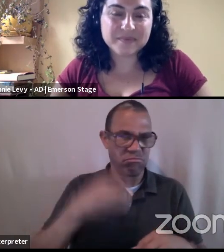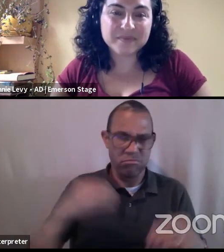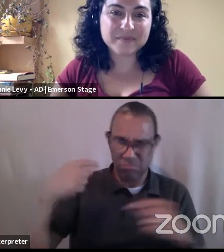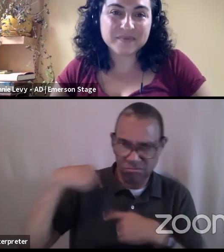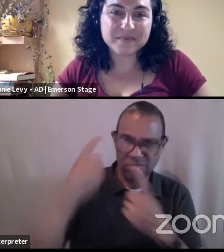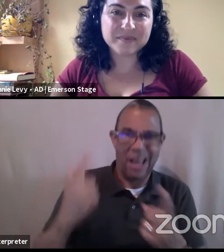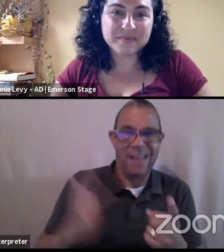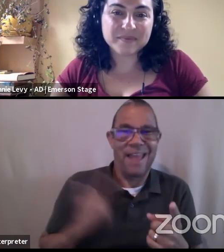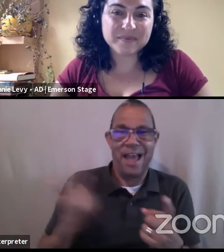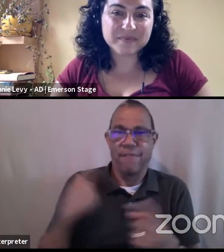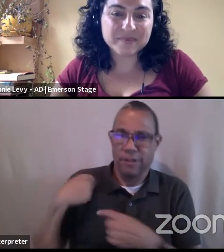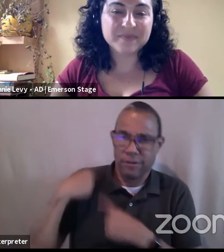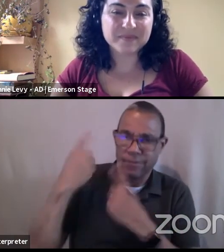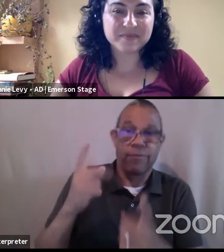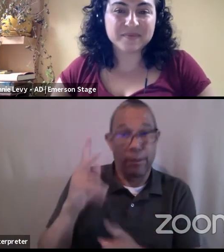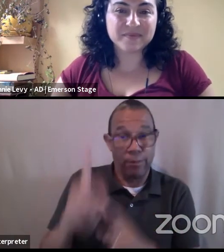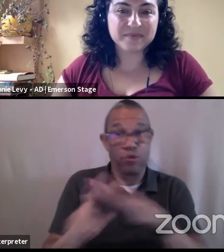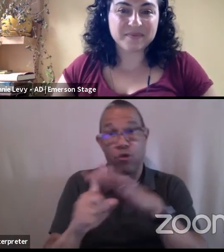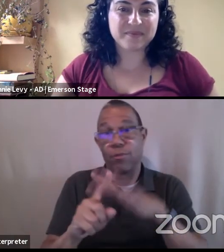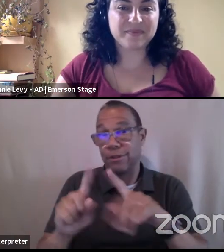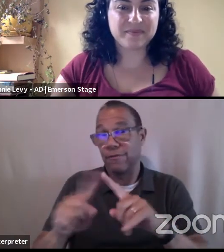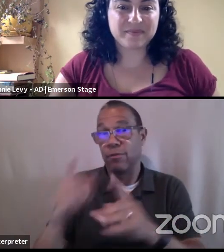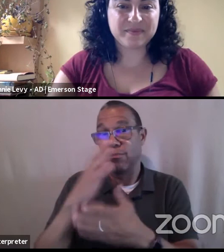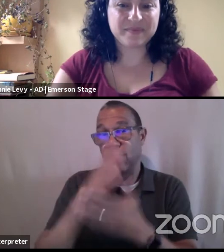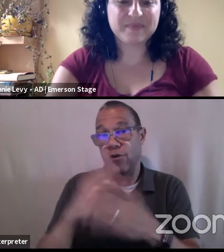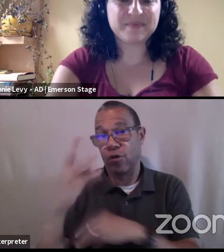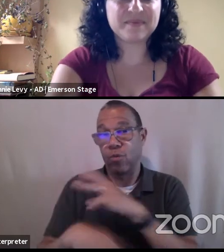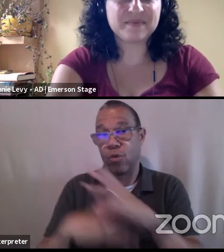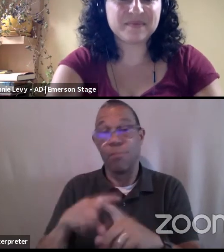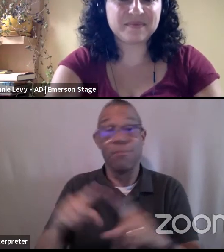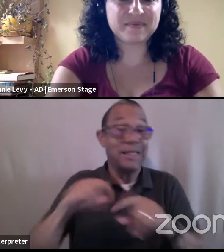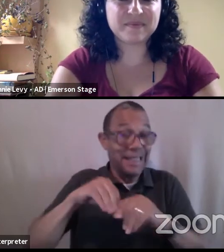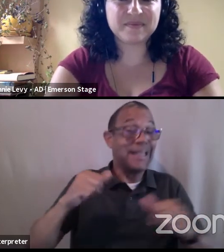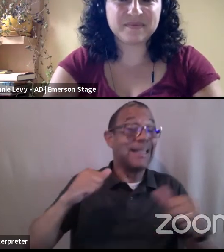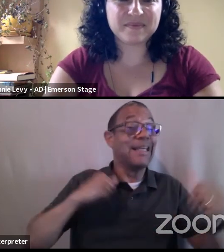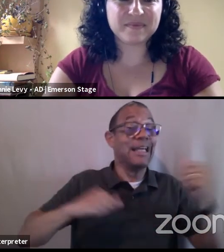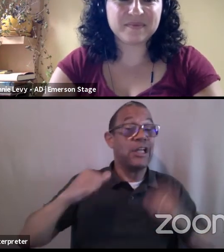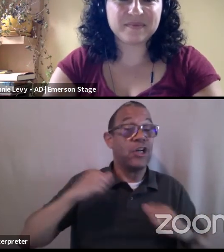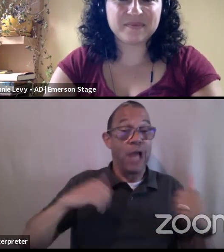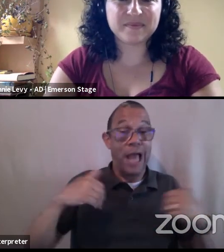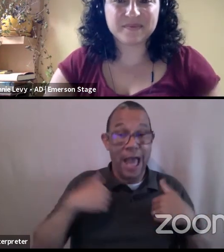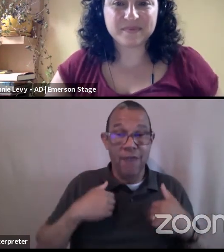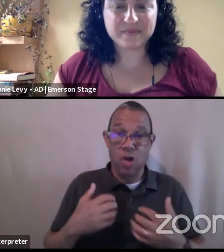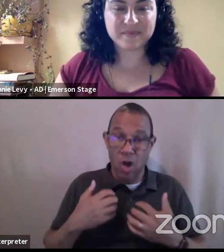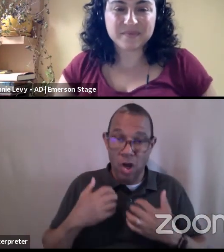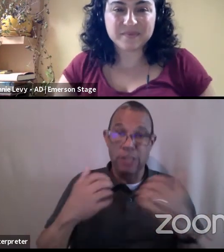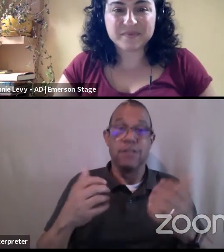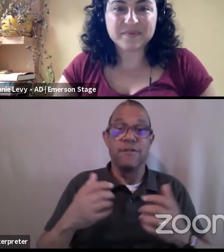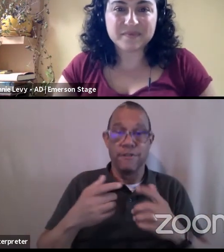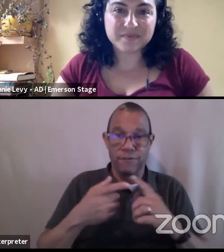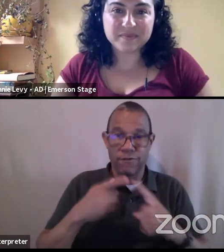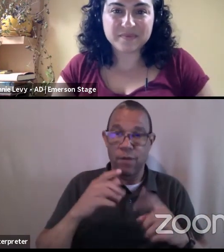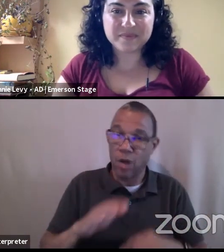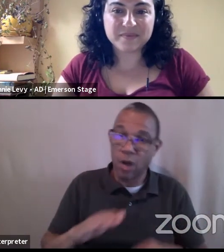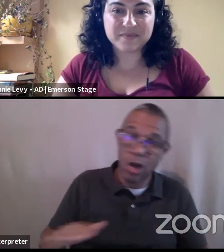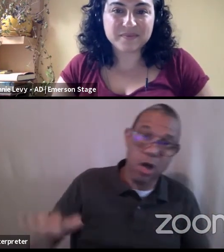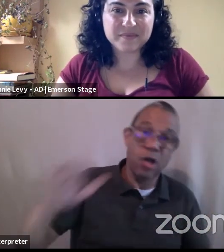and and people appear from different parts of the world but in a theater production to have audience from all over the world